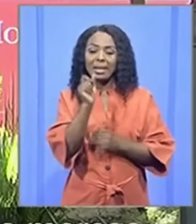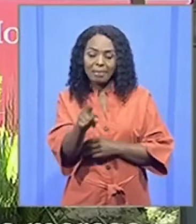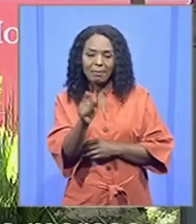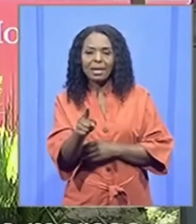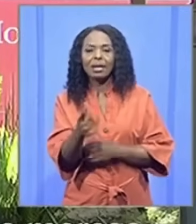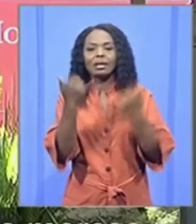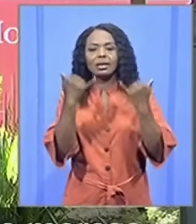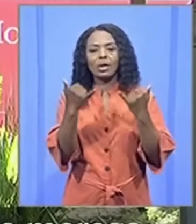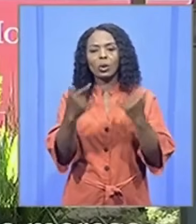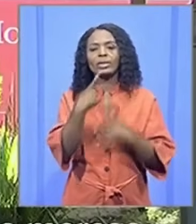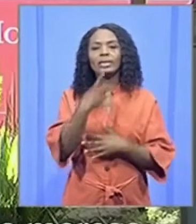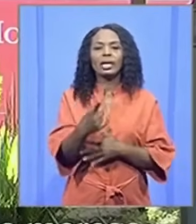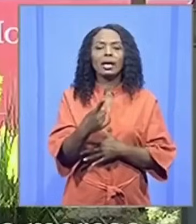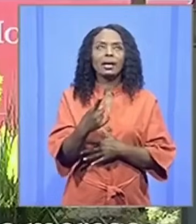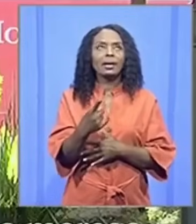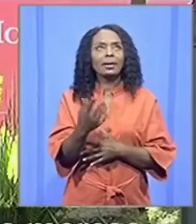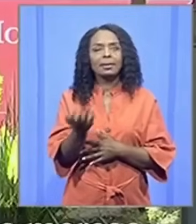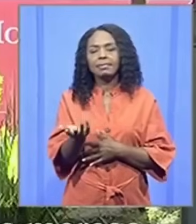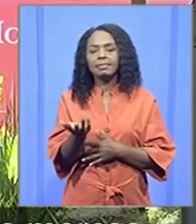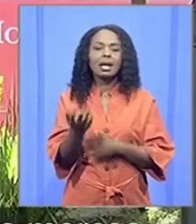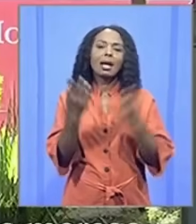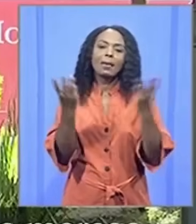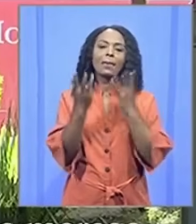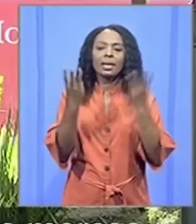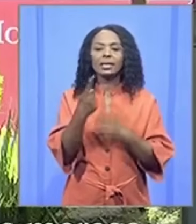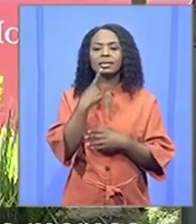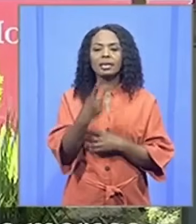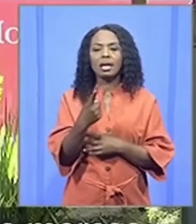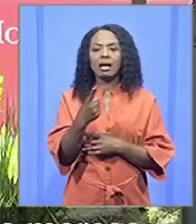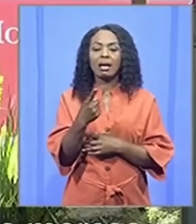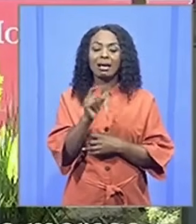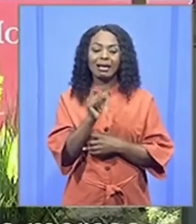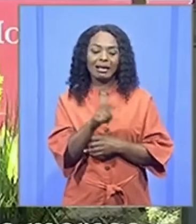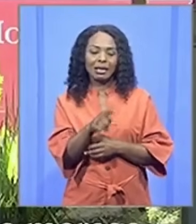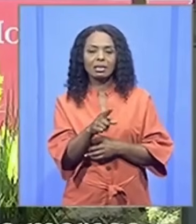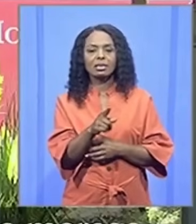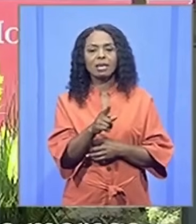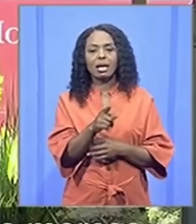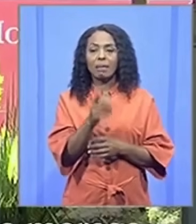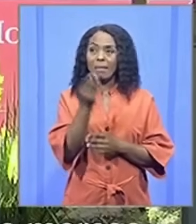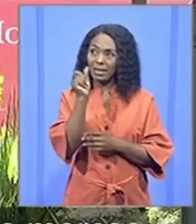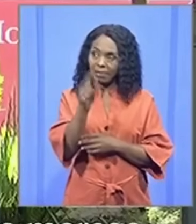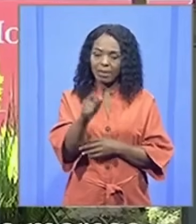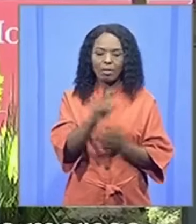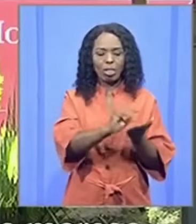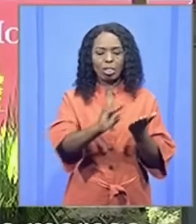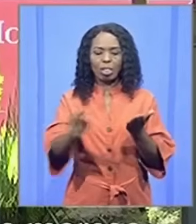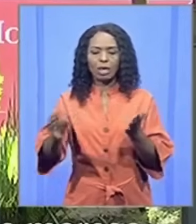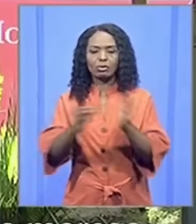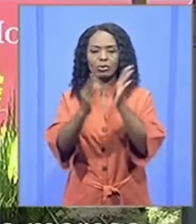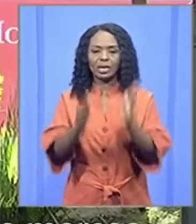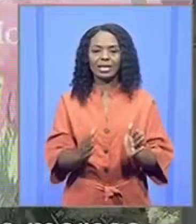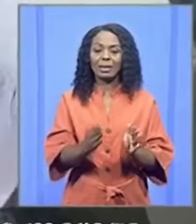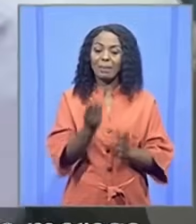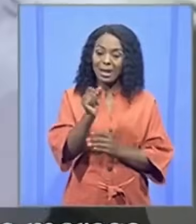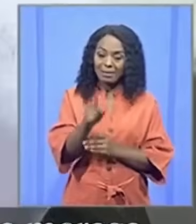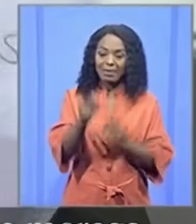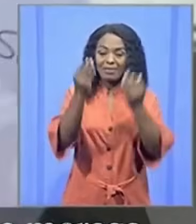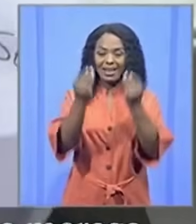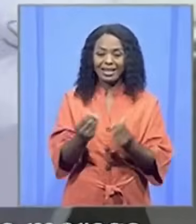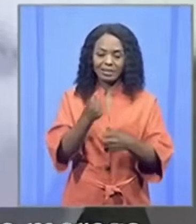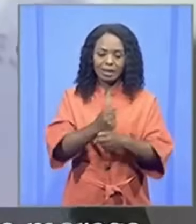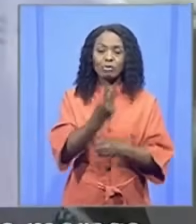othweng e batho ba tletlemang ba reng e tlamea gore e allocate le ma student ba teng hona jole ke tšhelete tsa 2018.